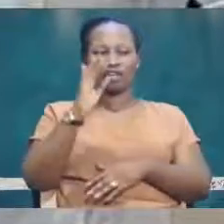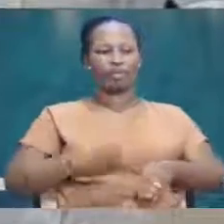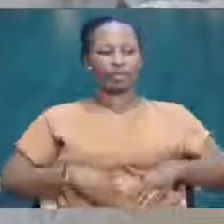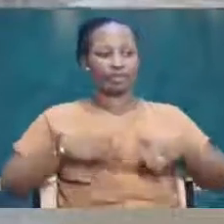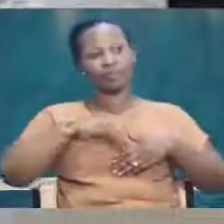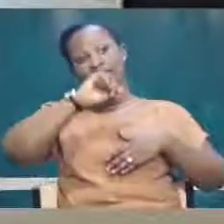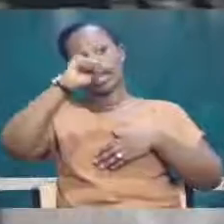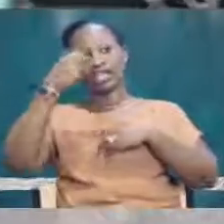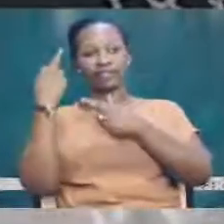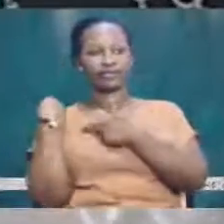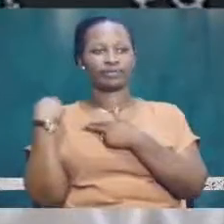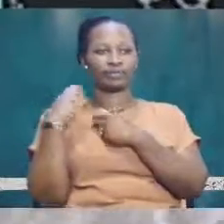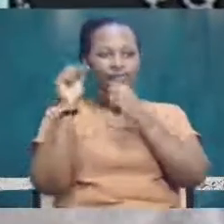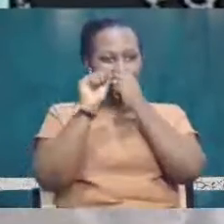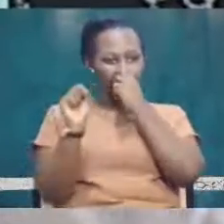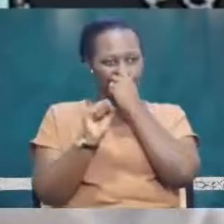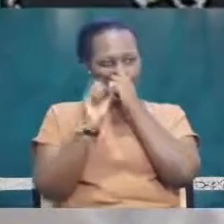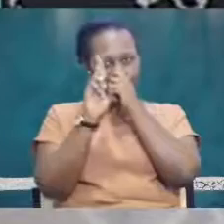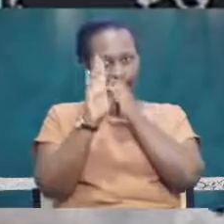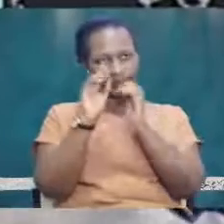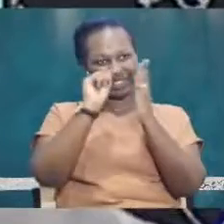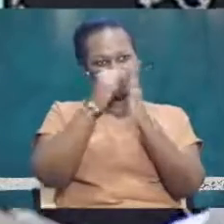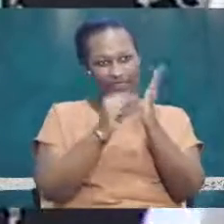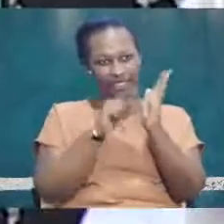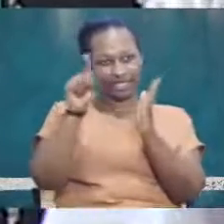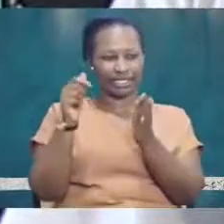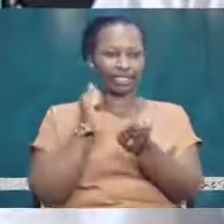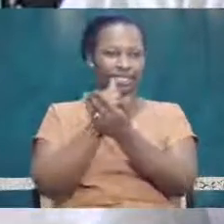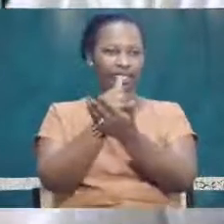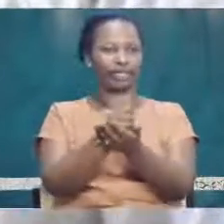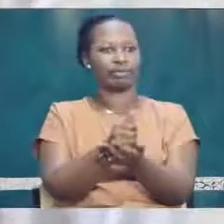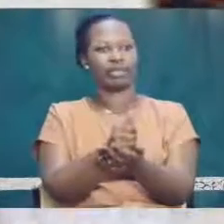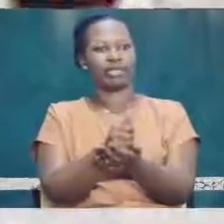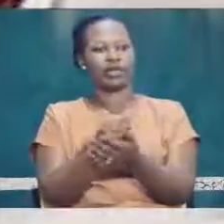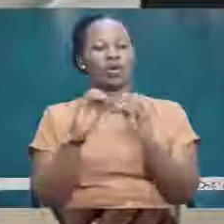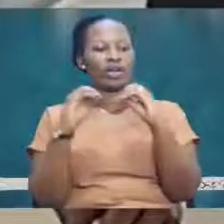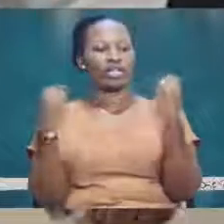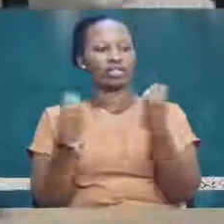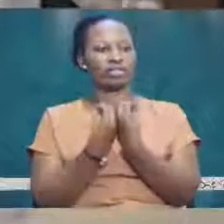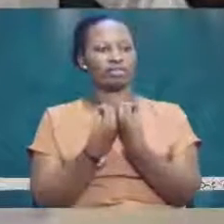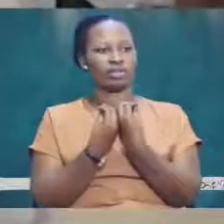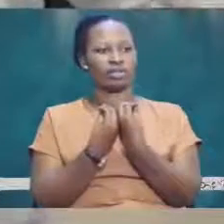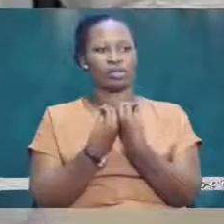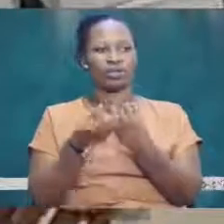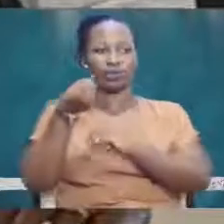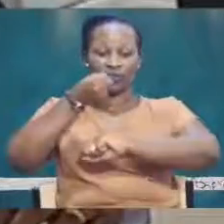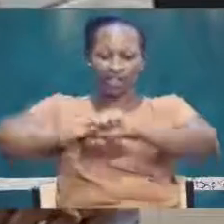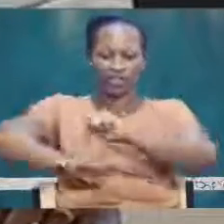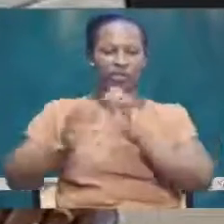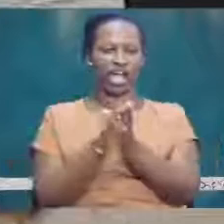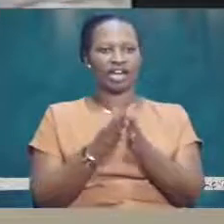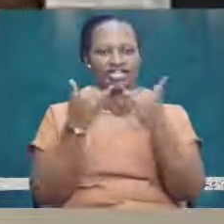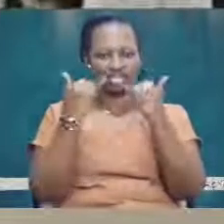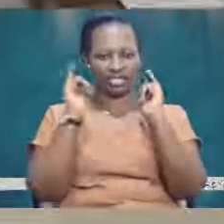enable organisms to function and stay healthy. What does it mean? Some of the food nutrients we eat are